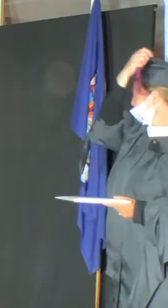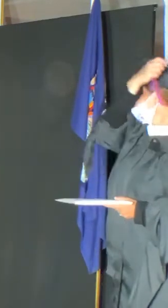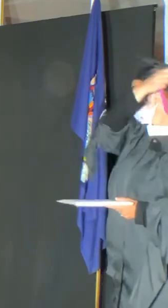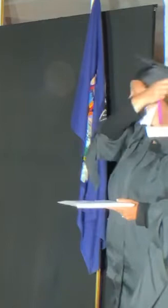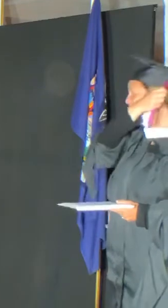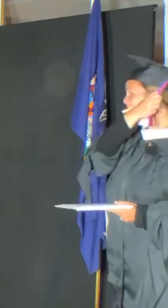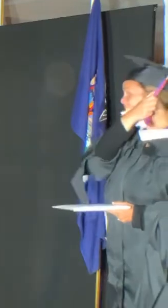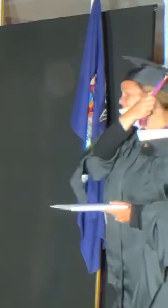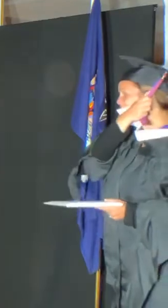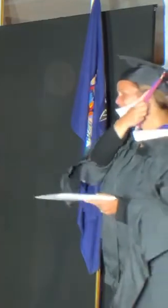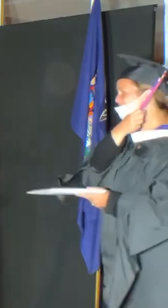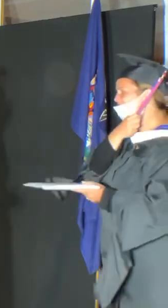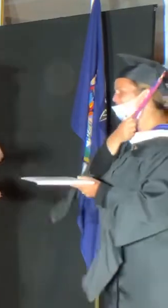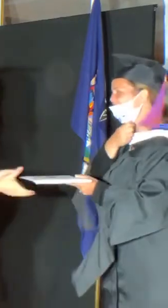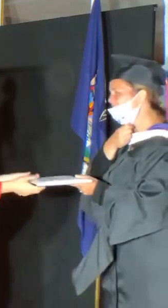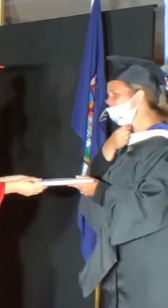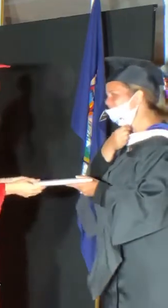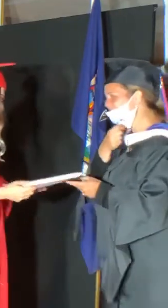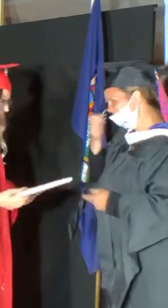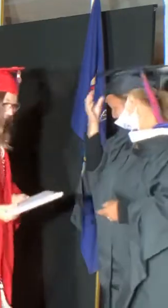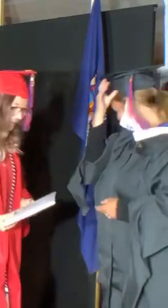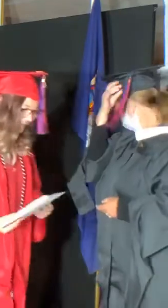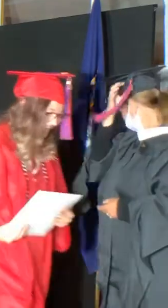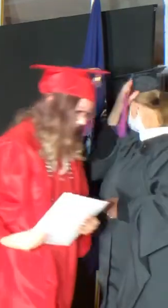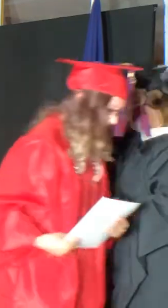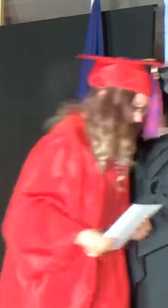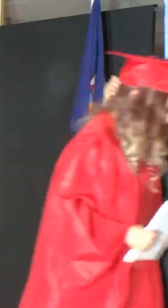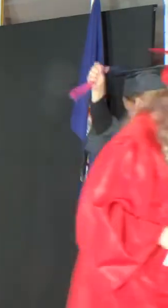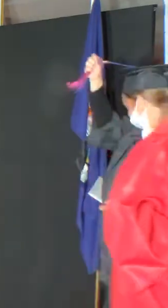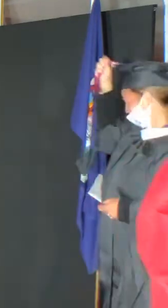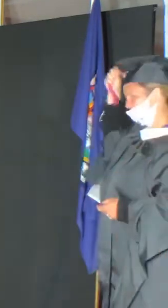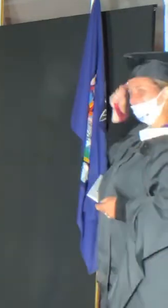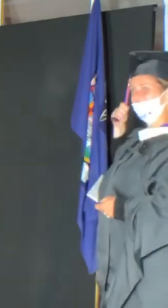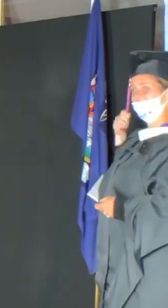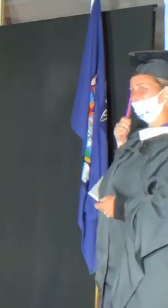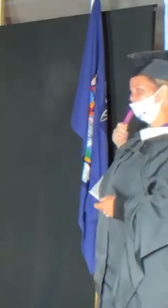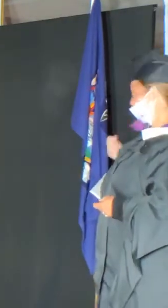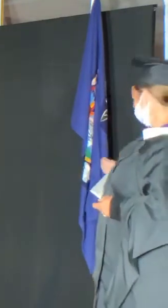Cade Justice O'Brien in absentia. You come right over here.